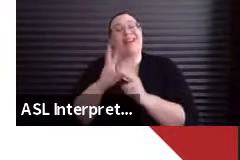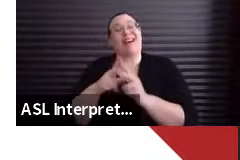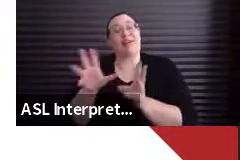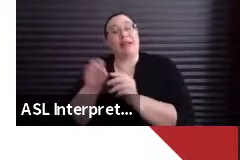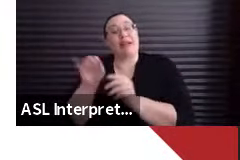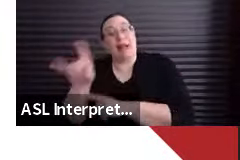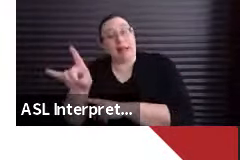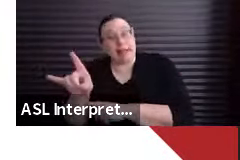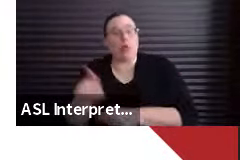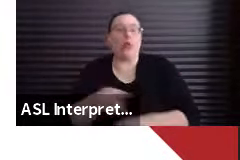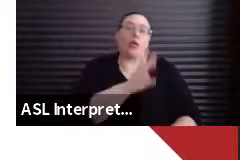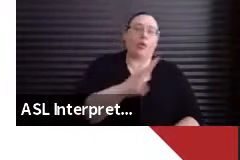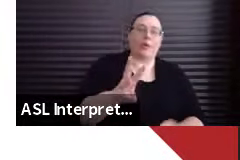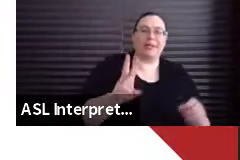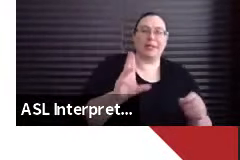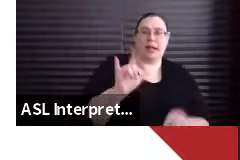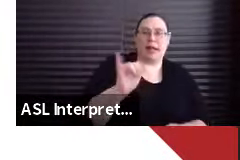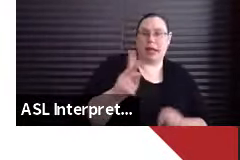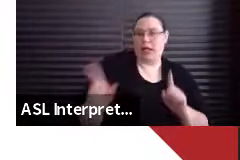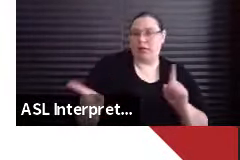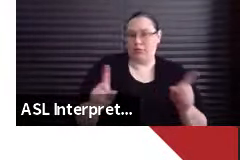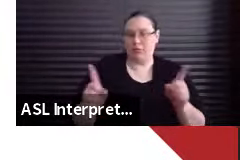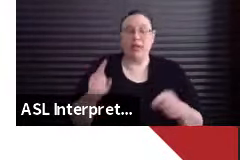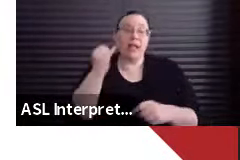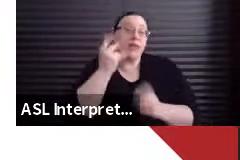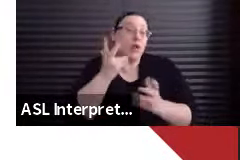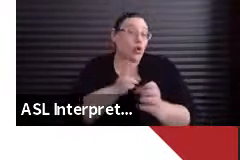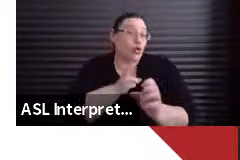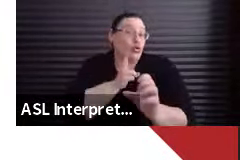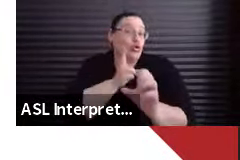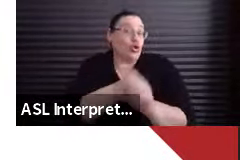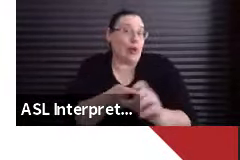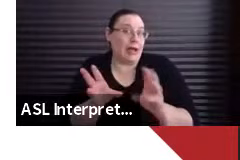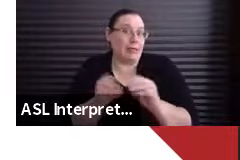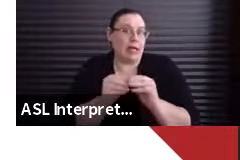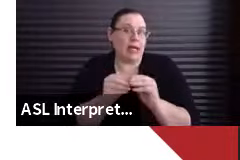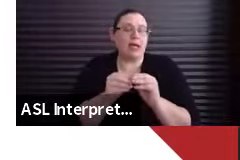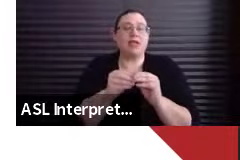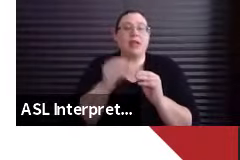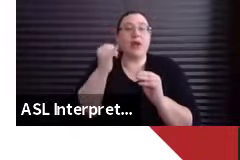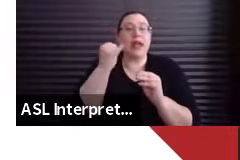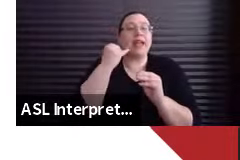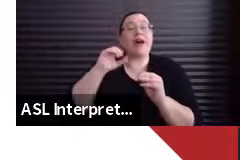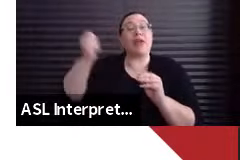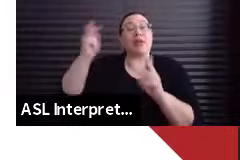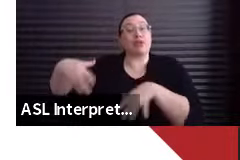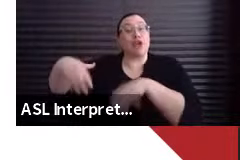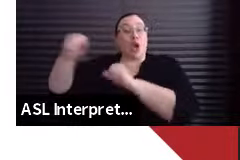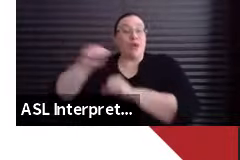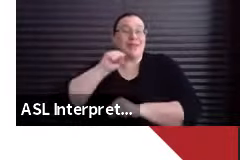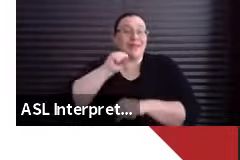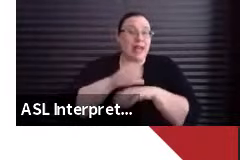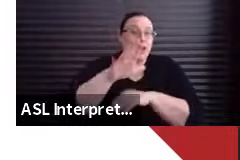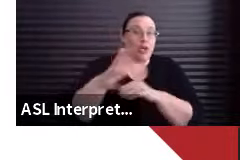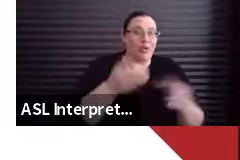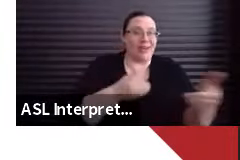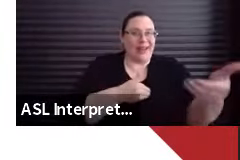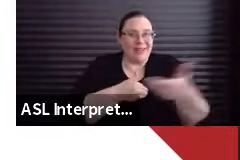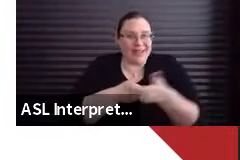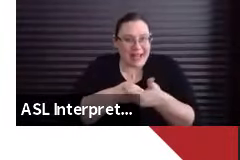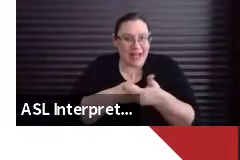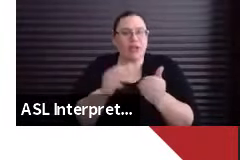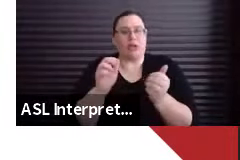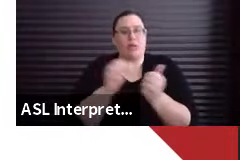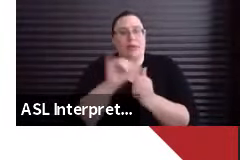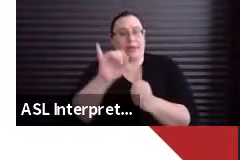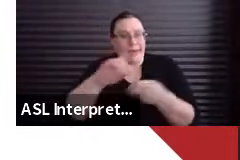website link. So if you wanted to join a meeting, so someone sent you an invitation, they gave you the meeting ID number, and